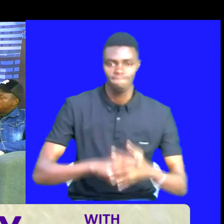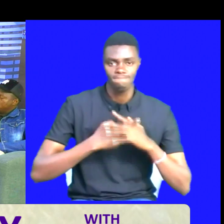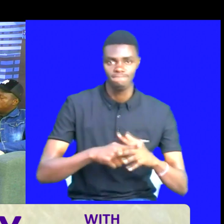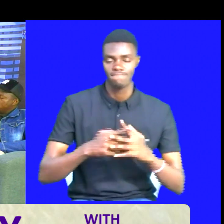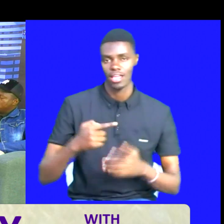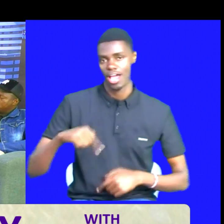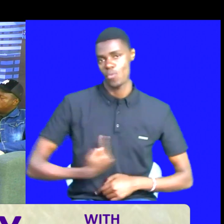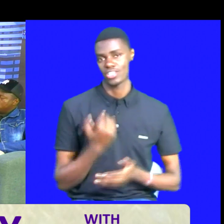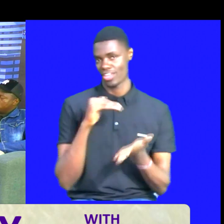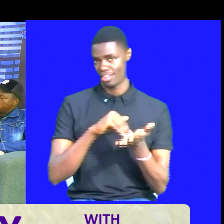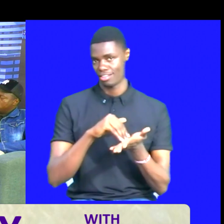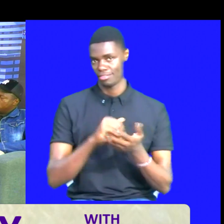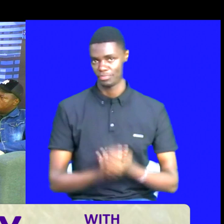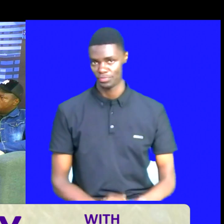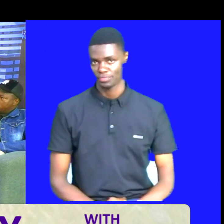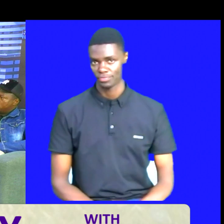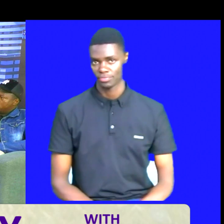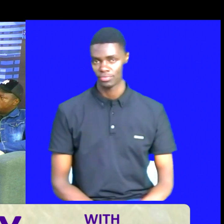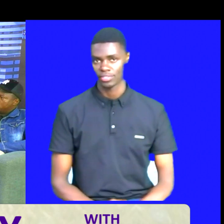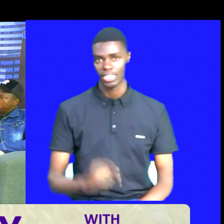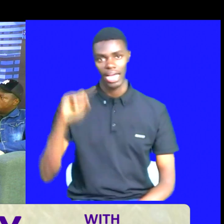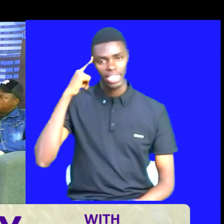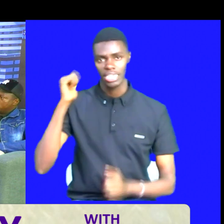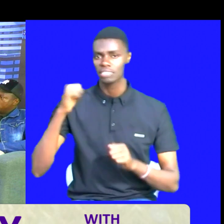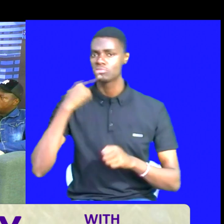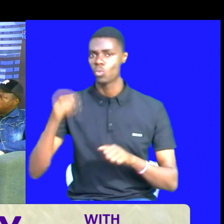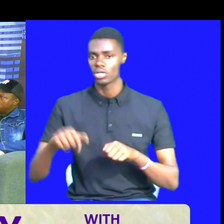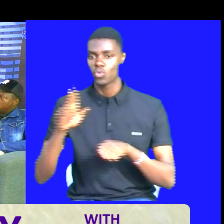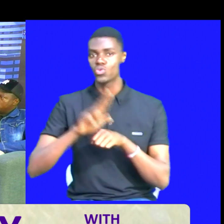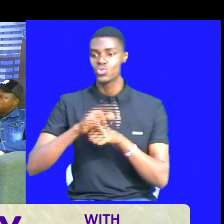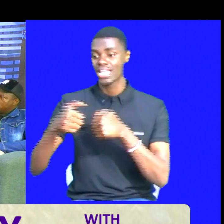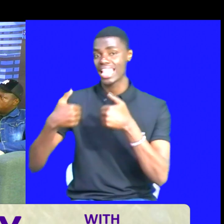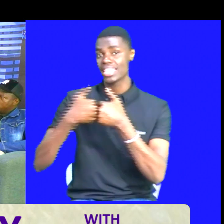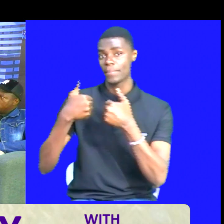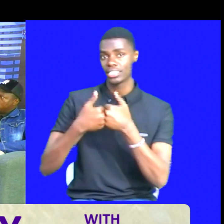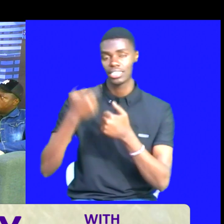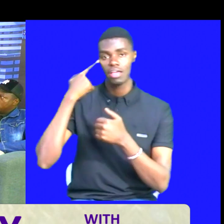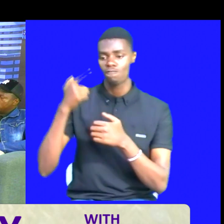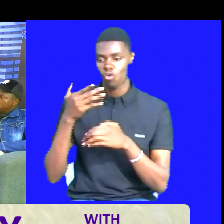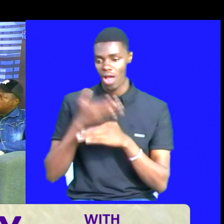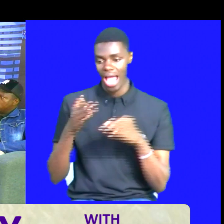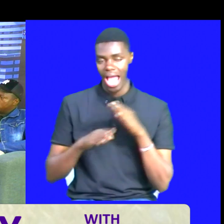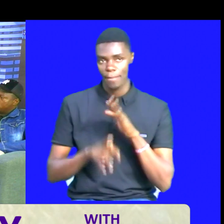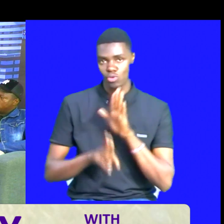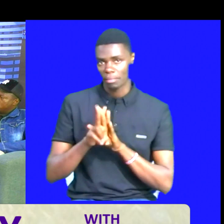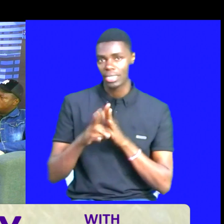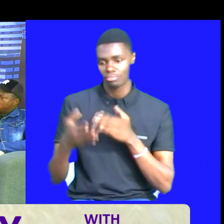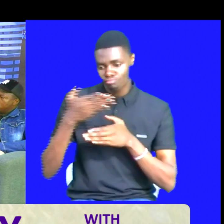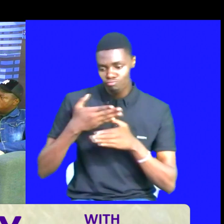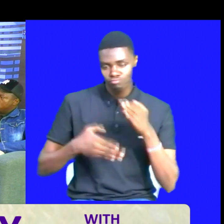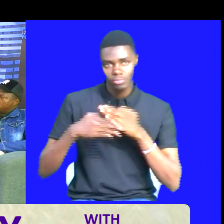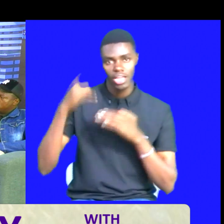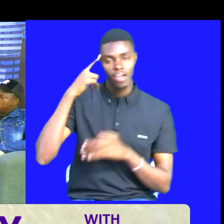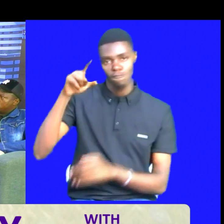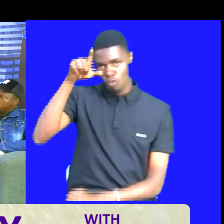Again, and I think I can say that we used the matches for like a build up for Cairo, which